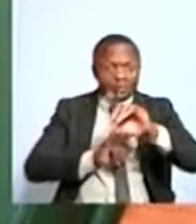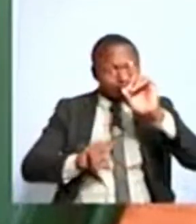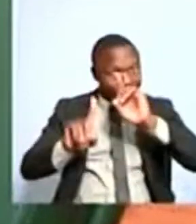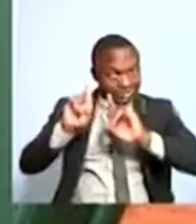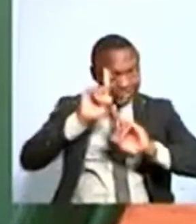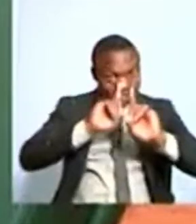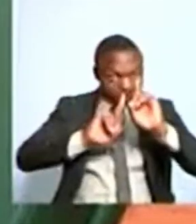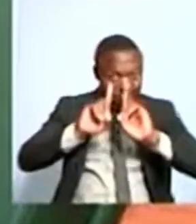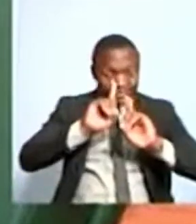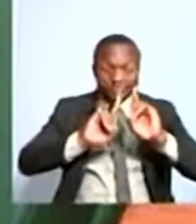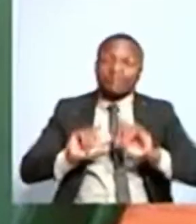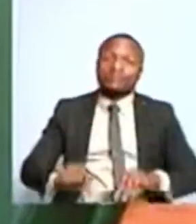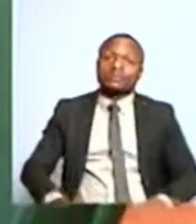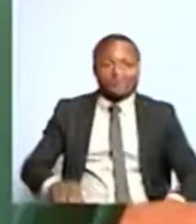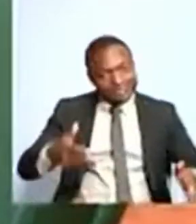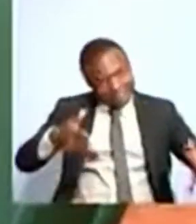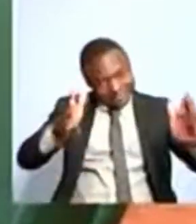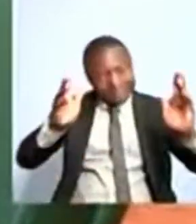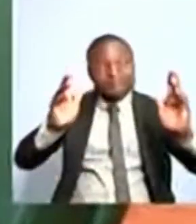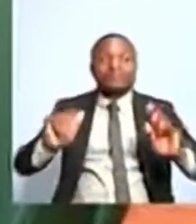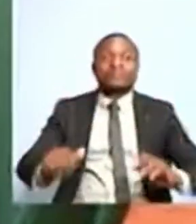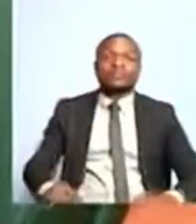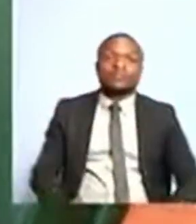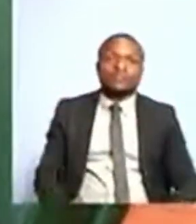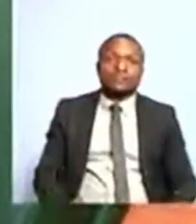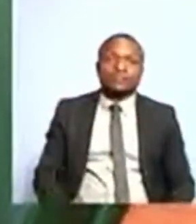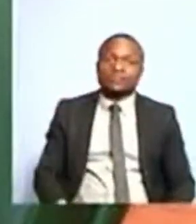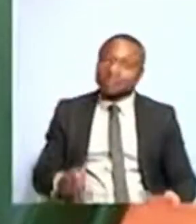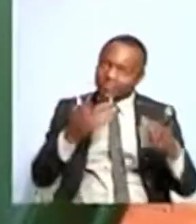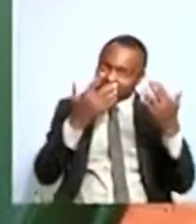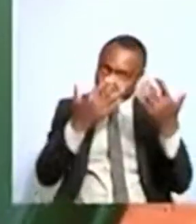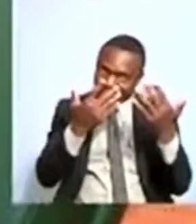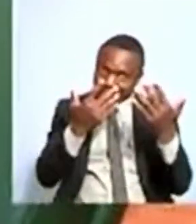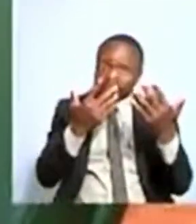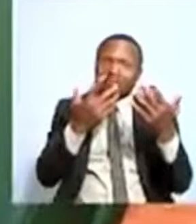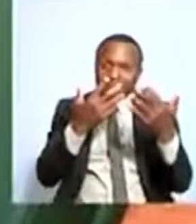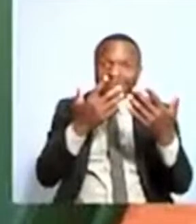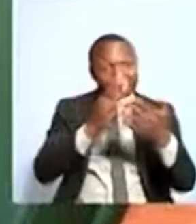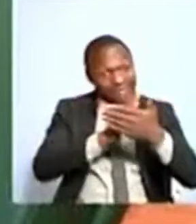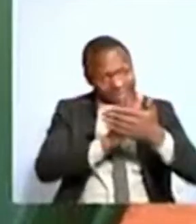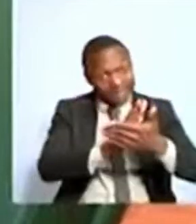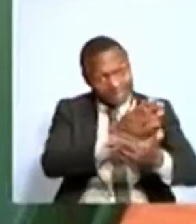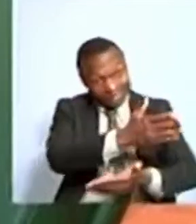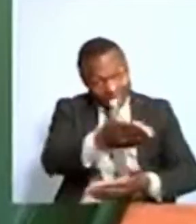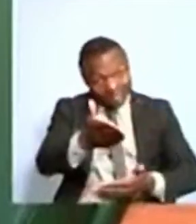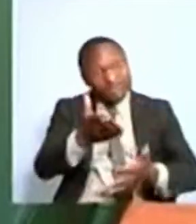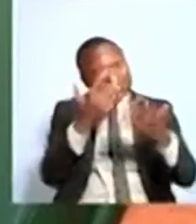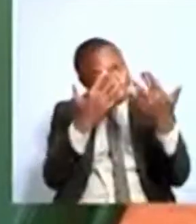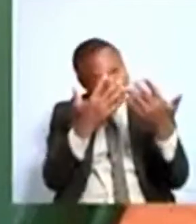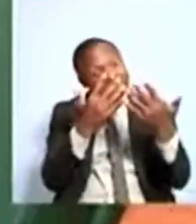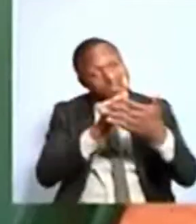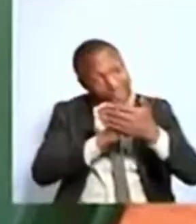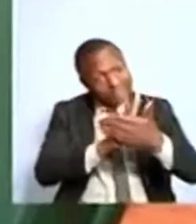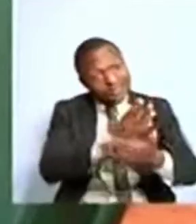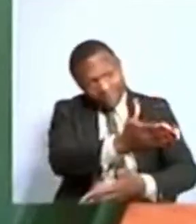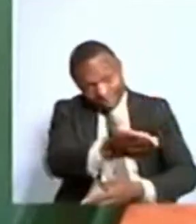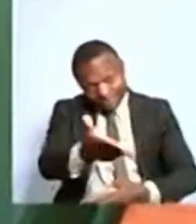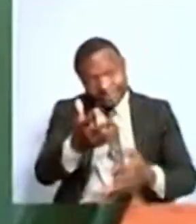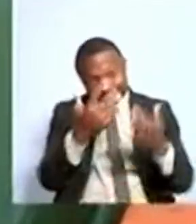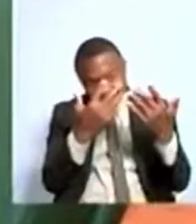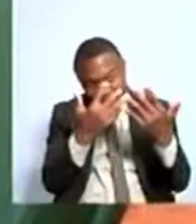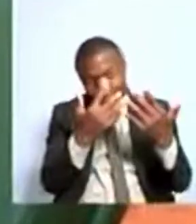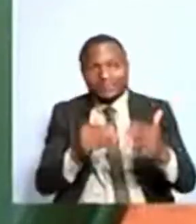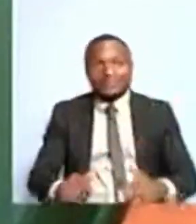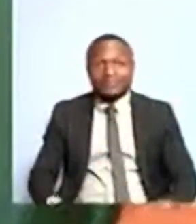are allowed. Wait, let me guide you. let me guide you.